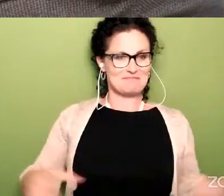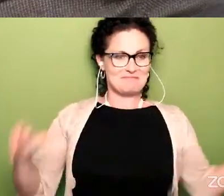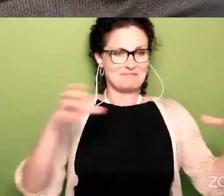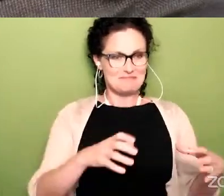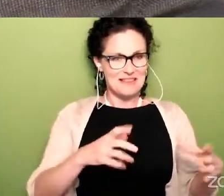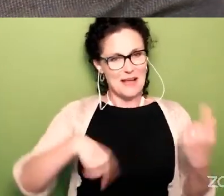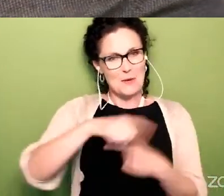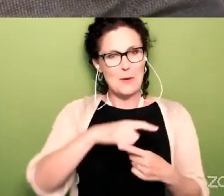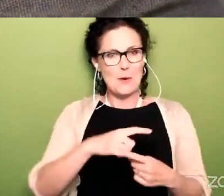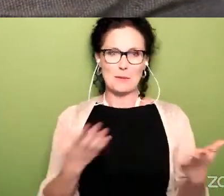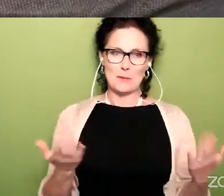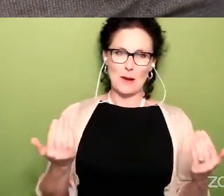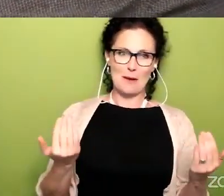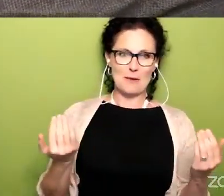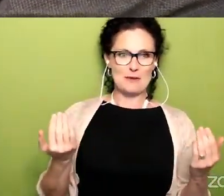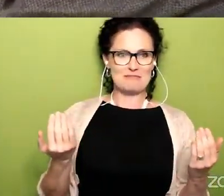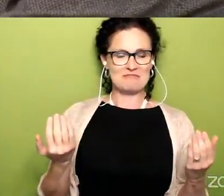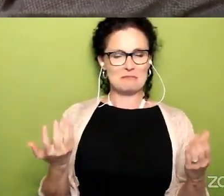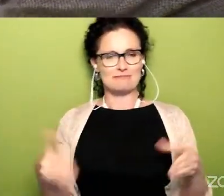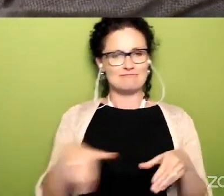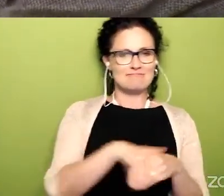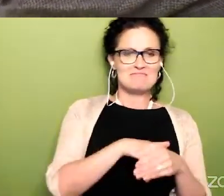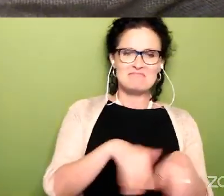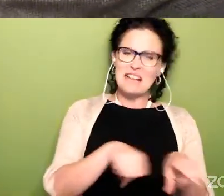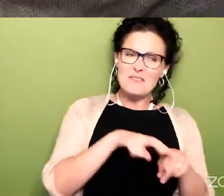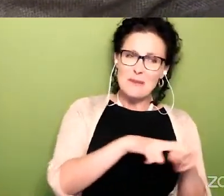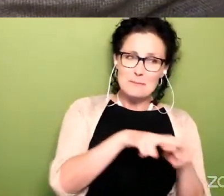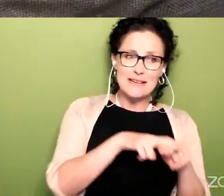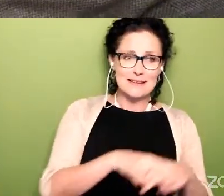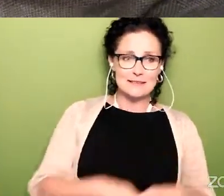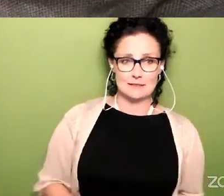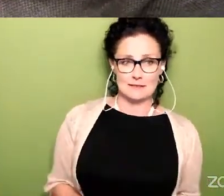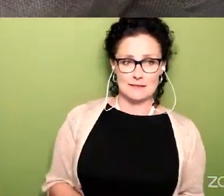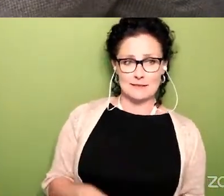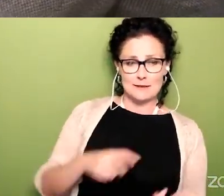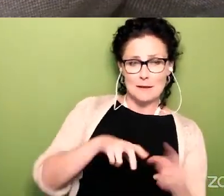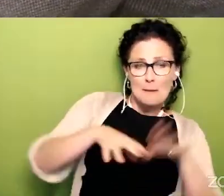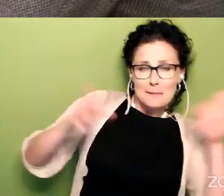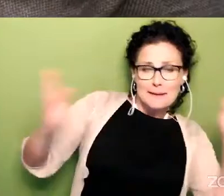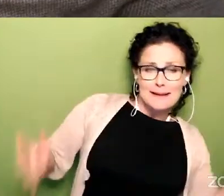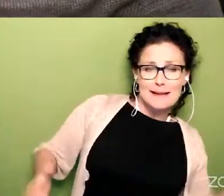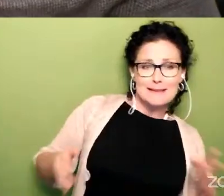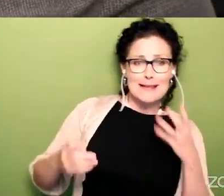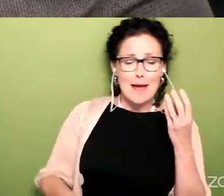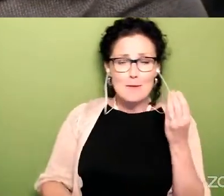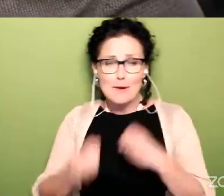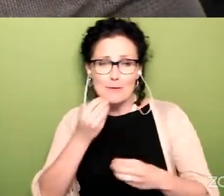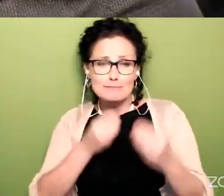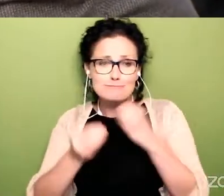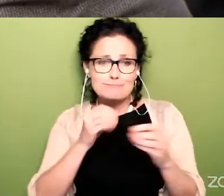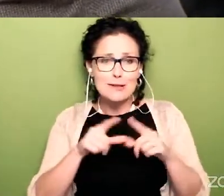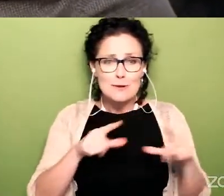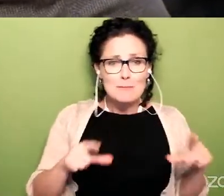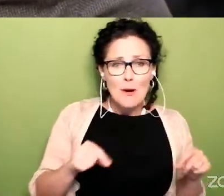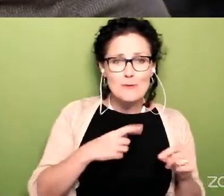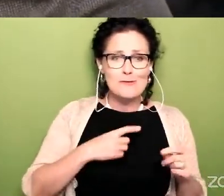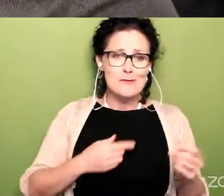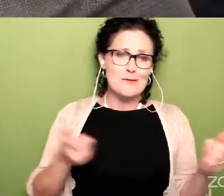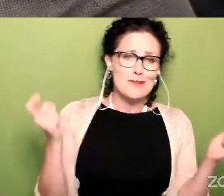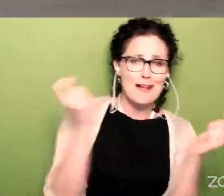me ever again? We wrote down all her recipes for my favorite foods.